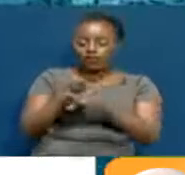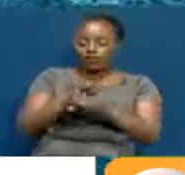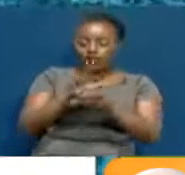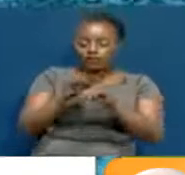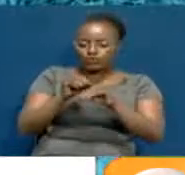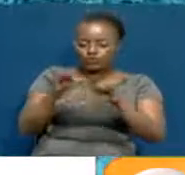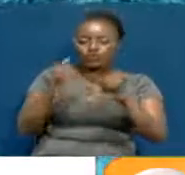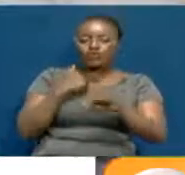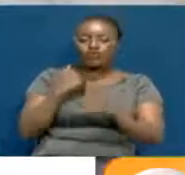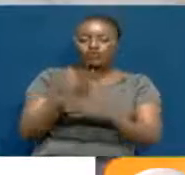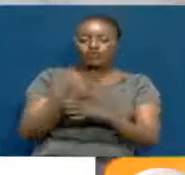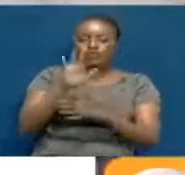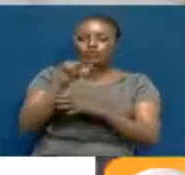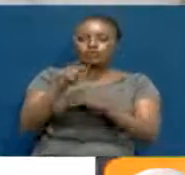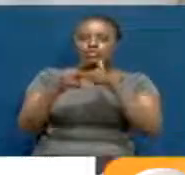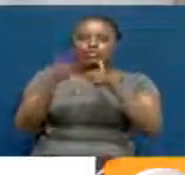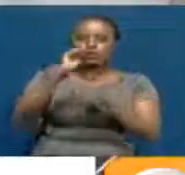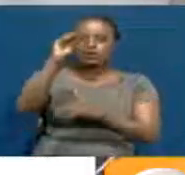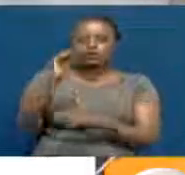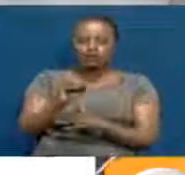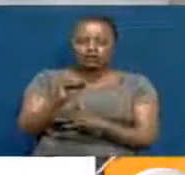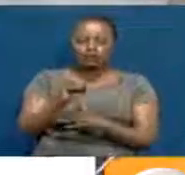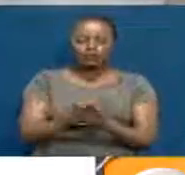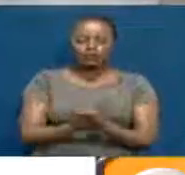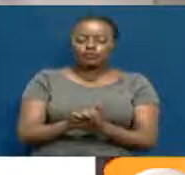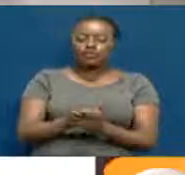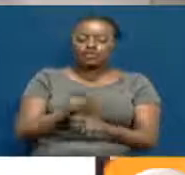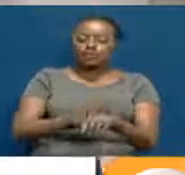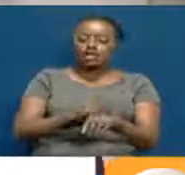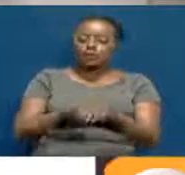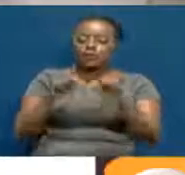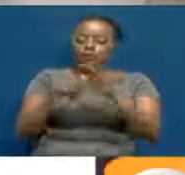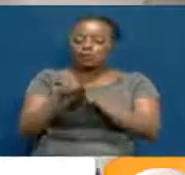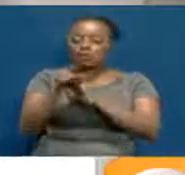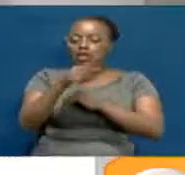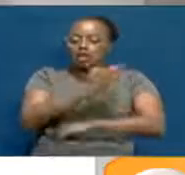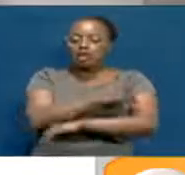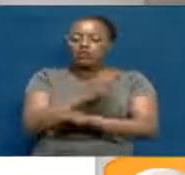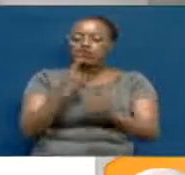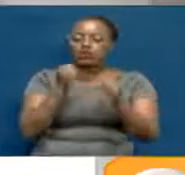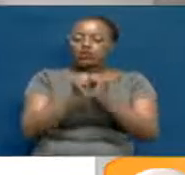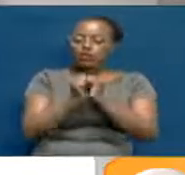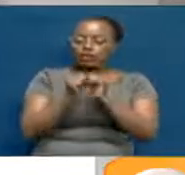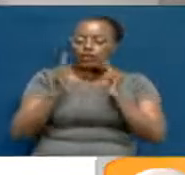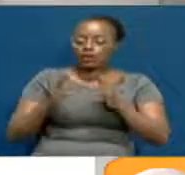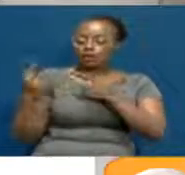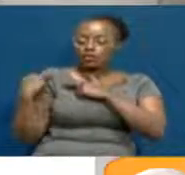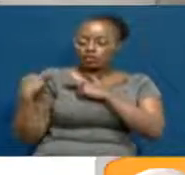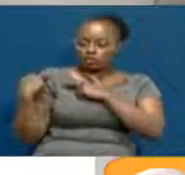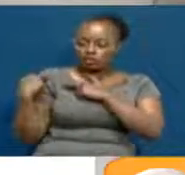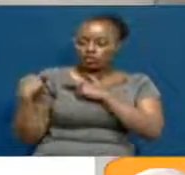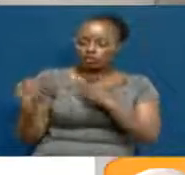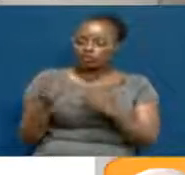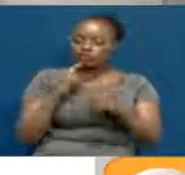at 5.7%. A confirmation, of course, as we took a walk through the facility here and talking to the medical officer in charge, he